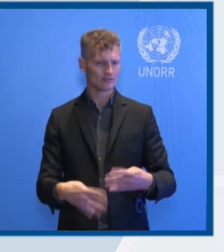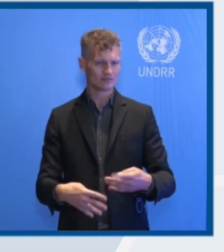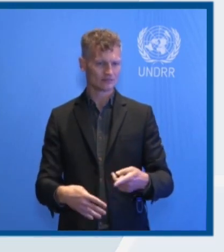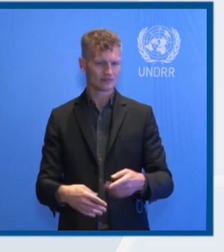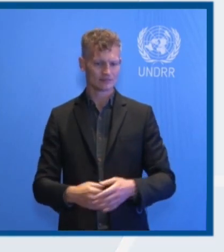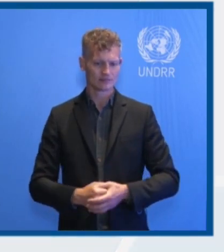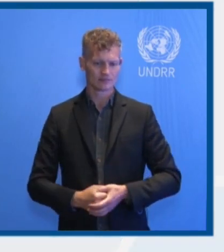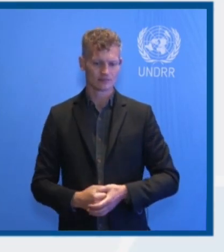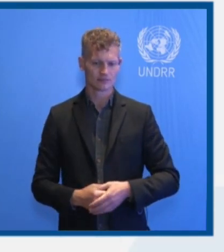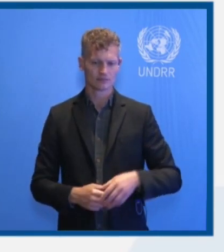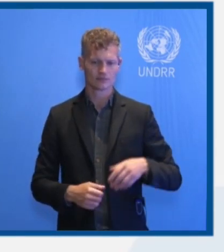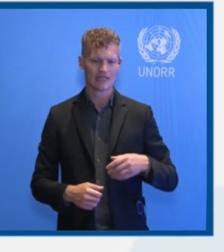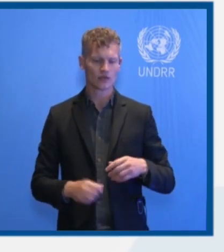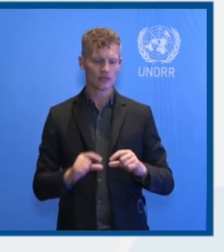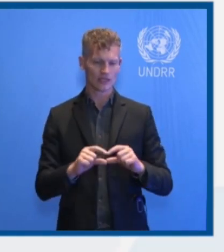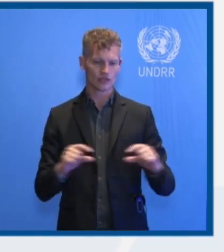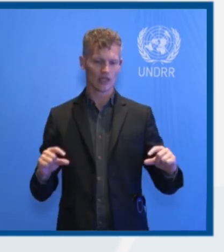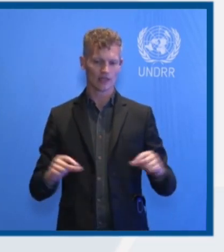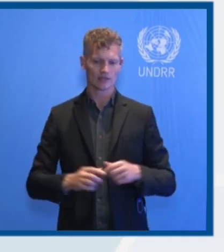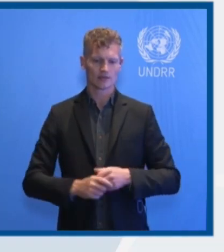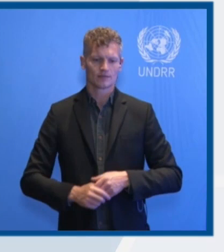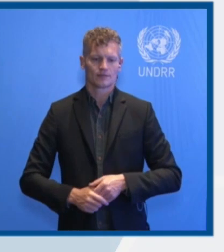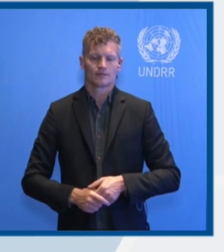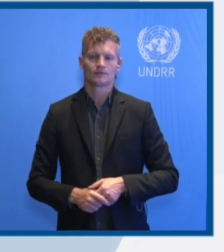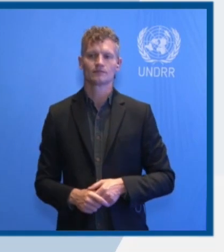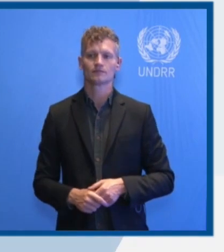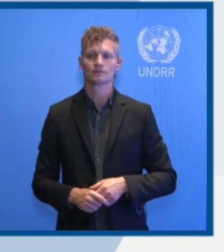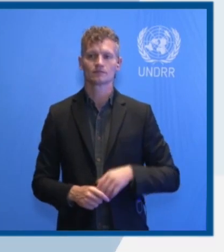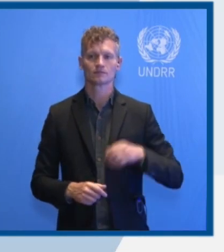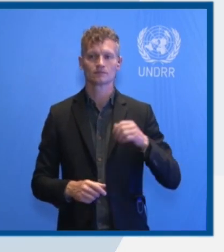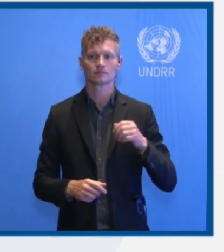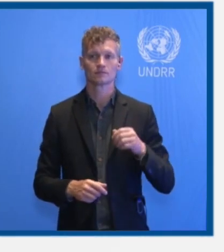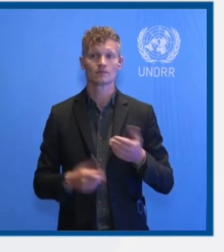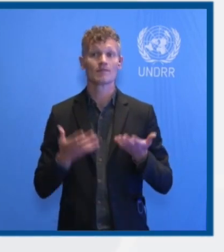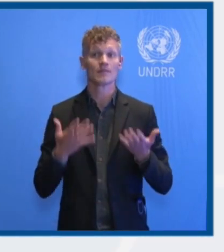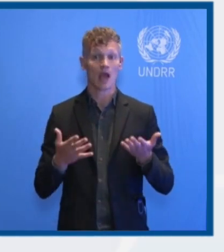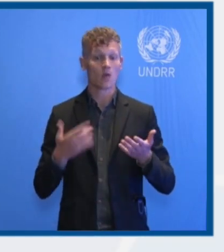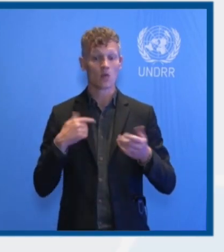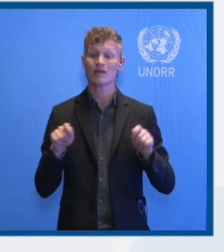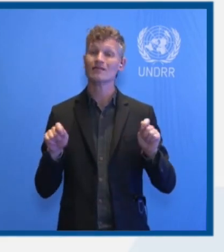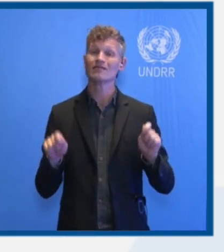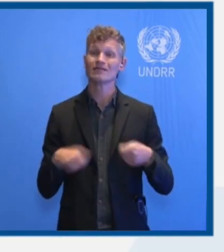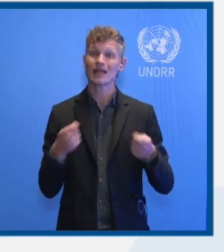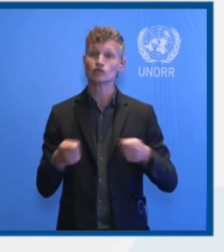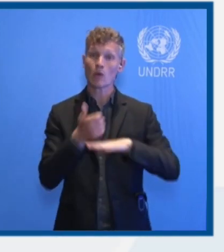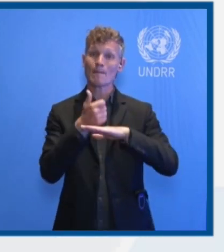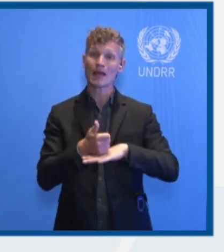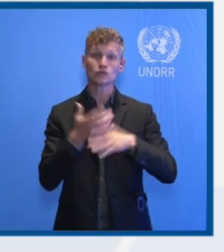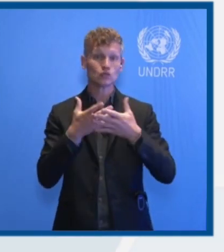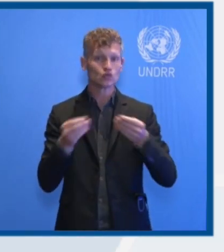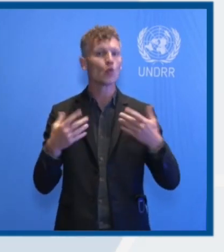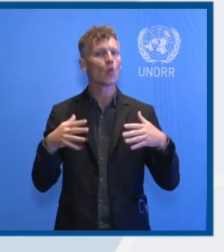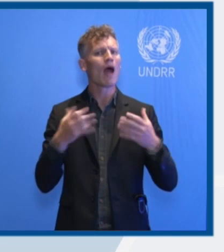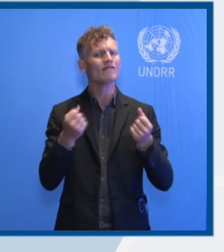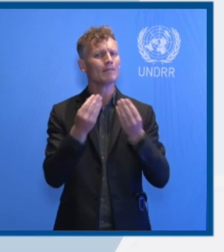It's very powerful to note that actually nature-based solutions is an approach that is